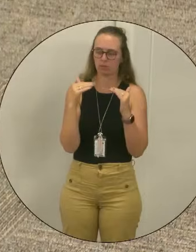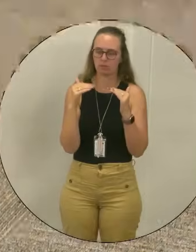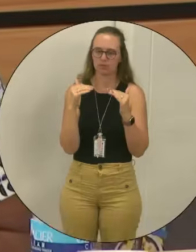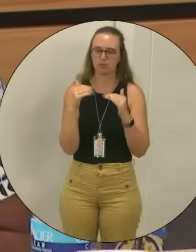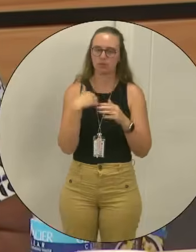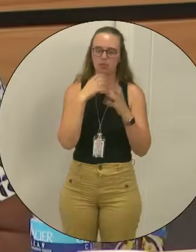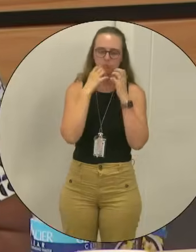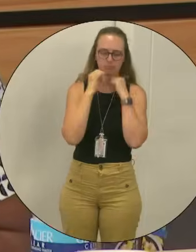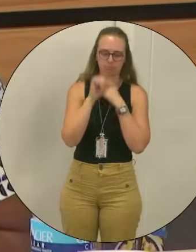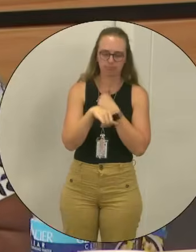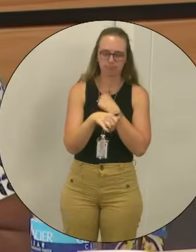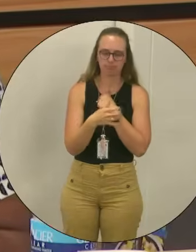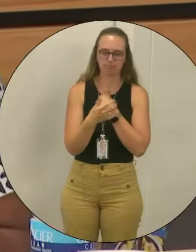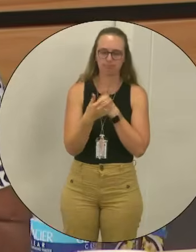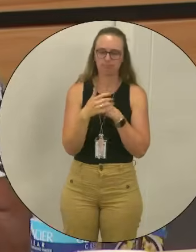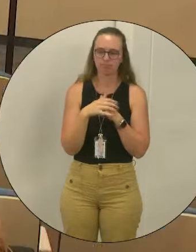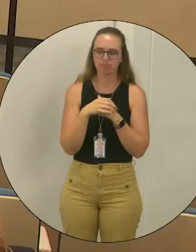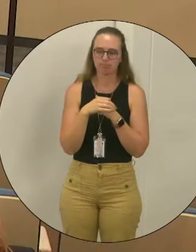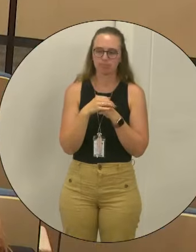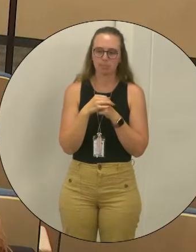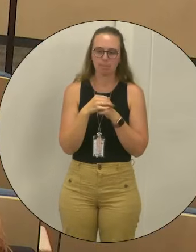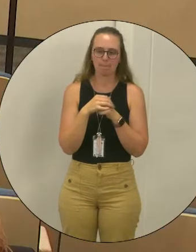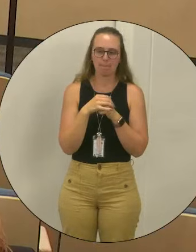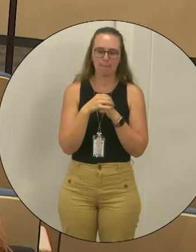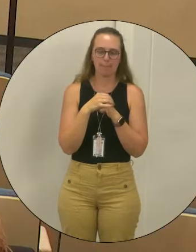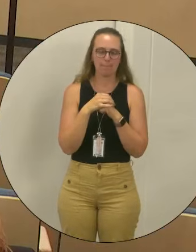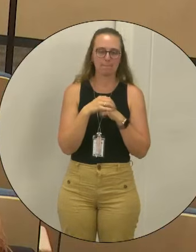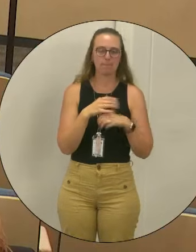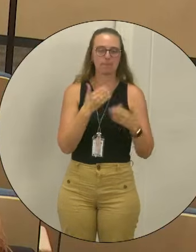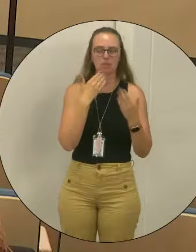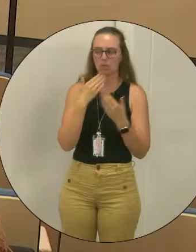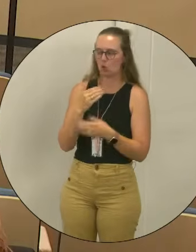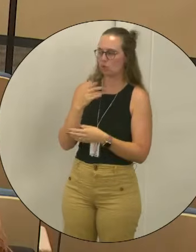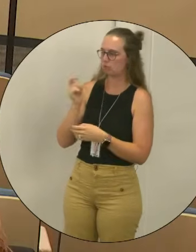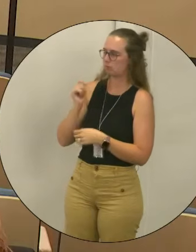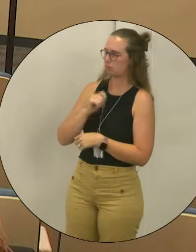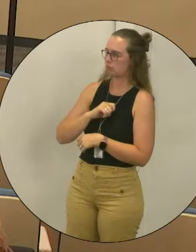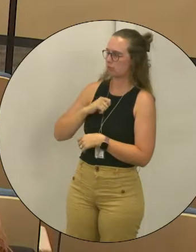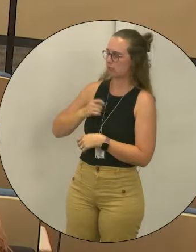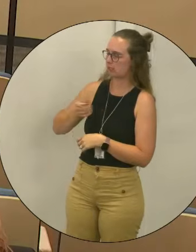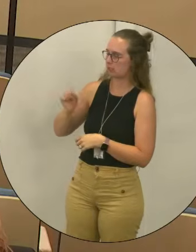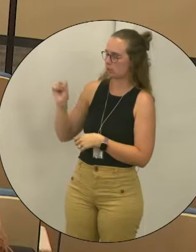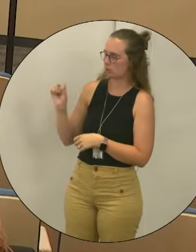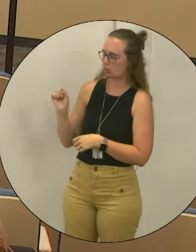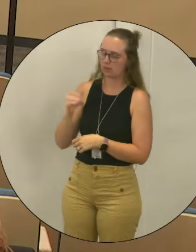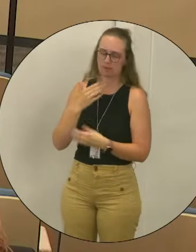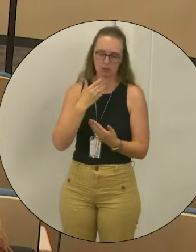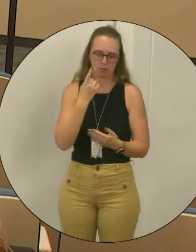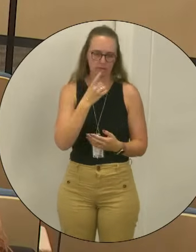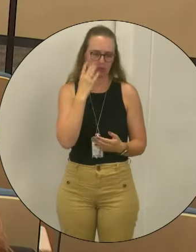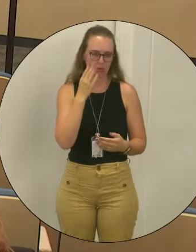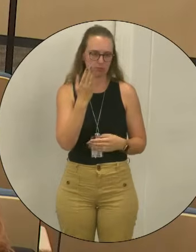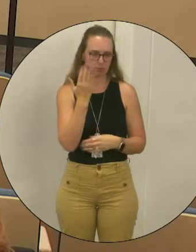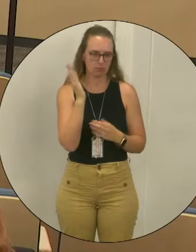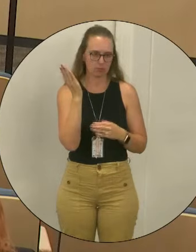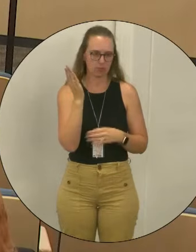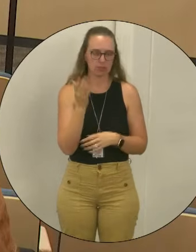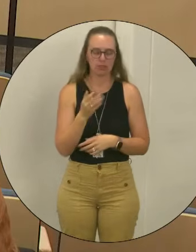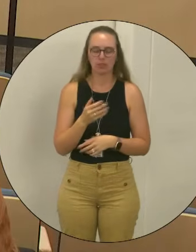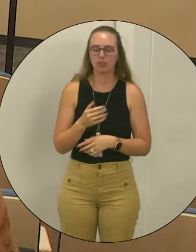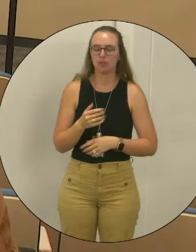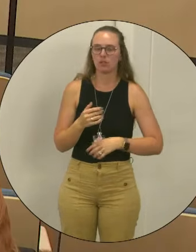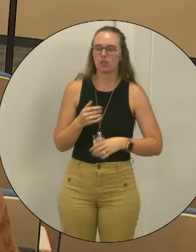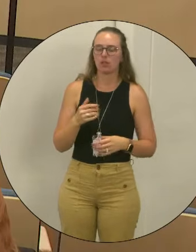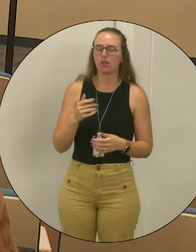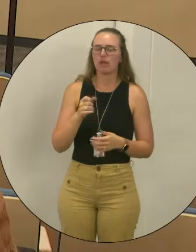I appreciate you all. Thank you. Trustee Satori. Thank you very much for that presentation.